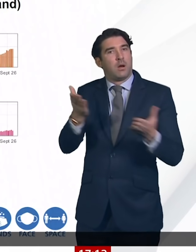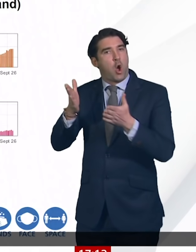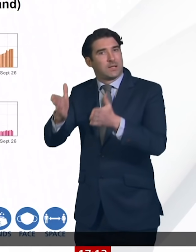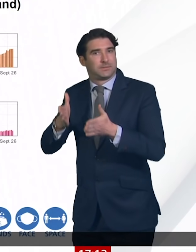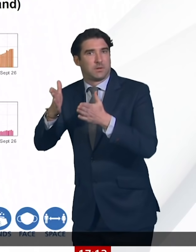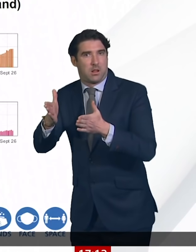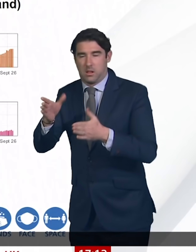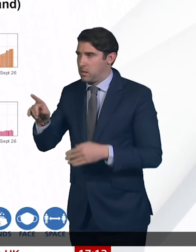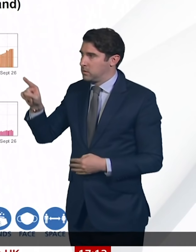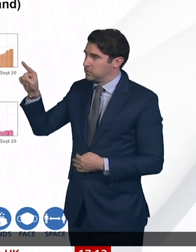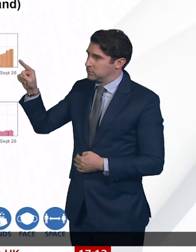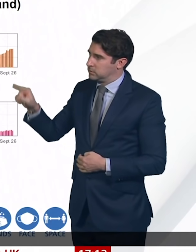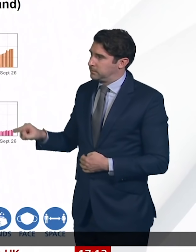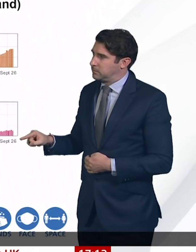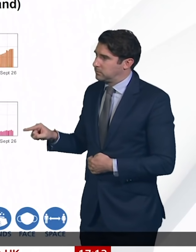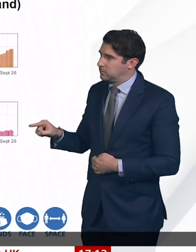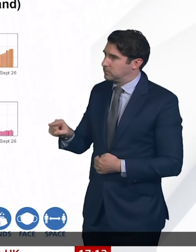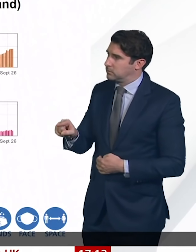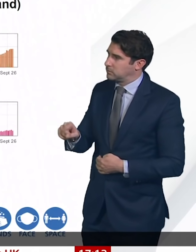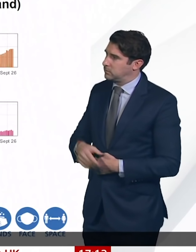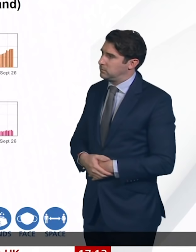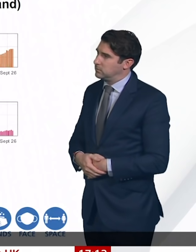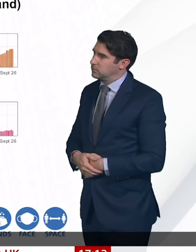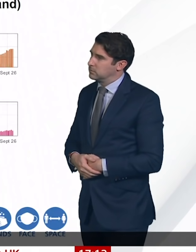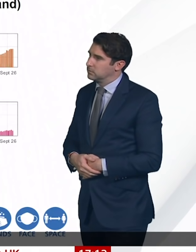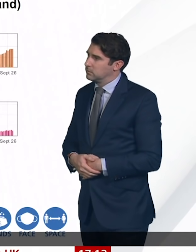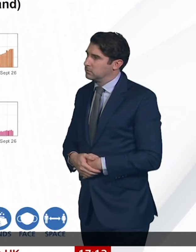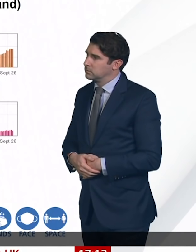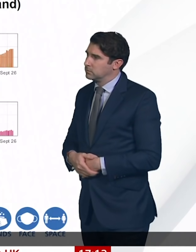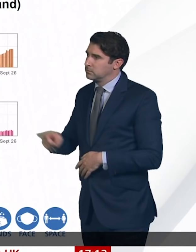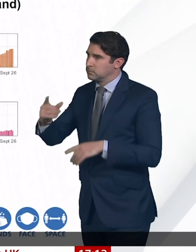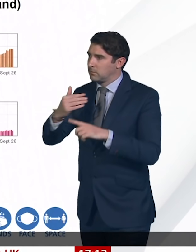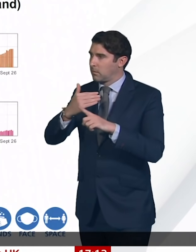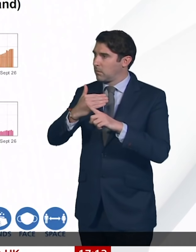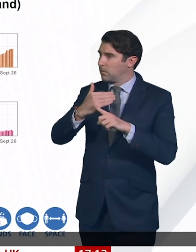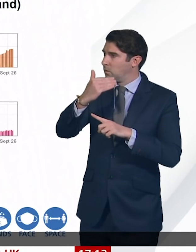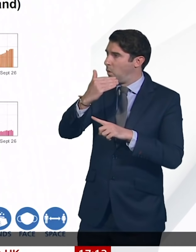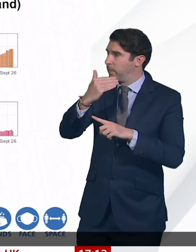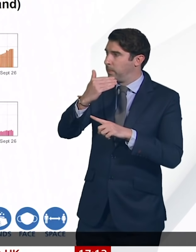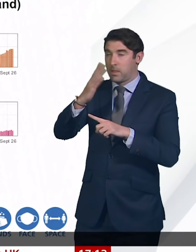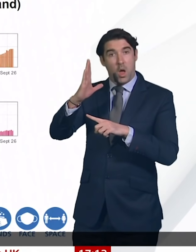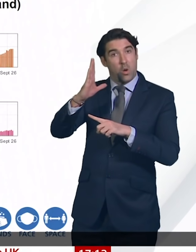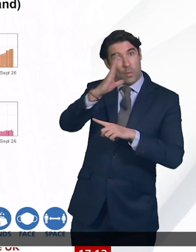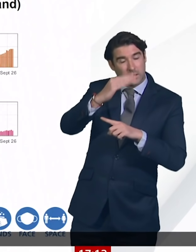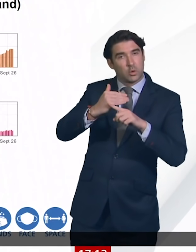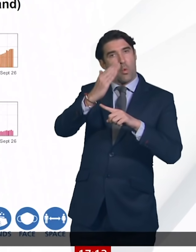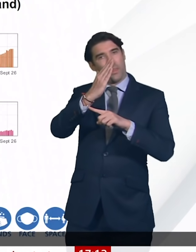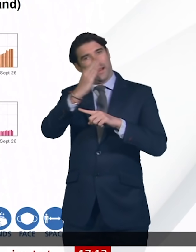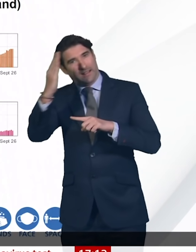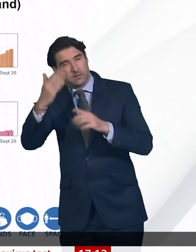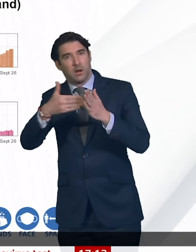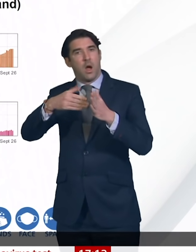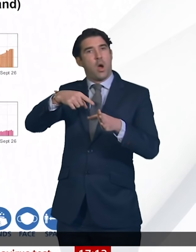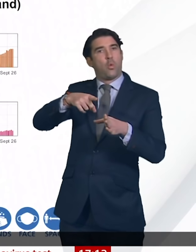rates of infection. So in the northwest and the northeast and Yorkshire, the NHS